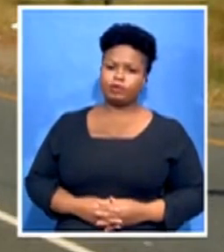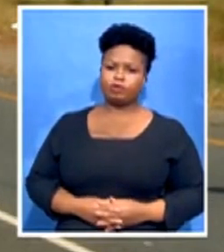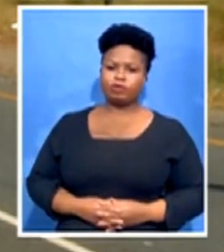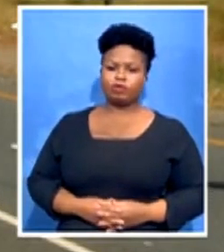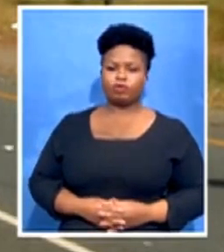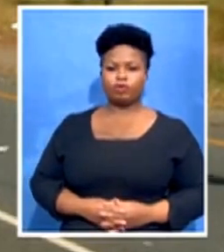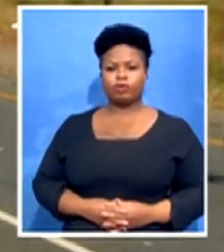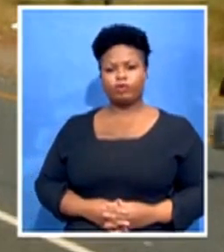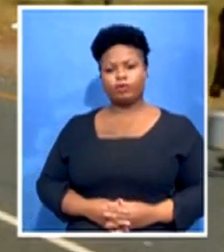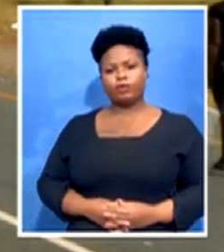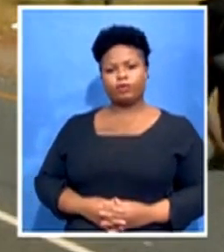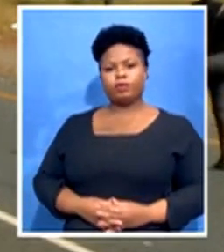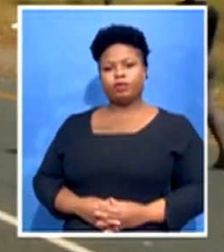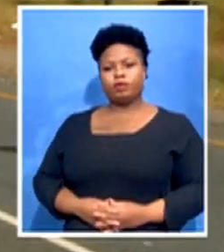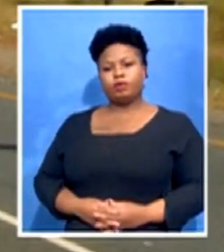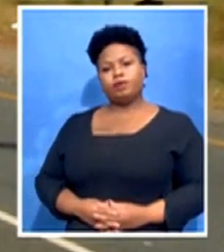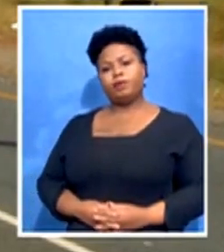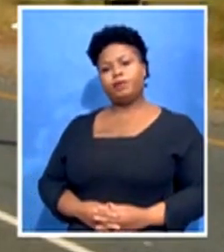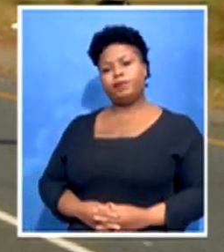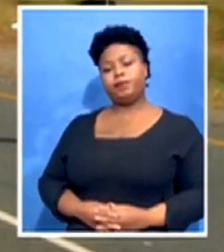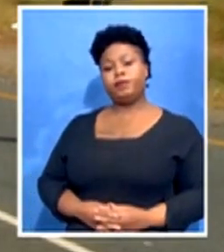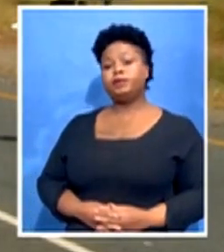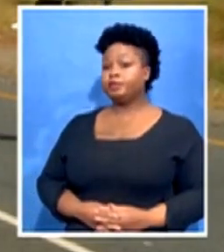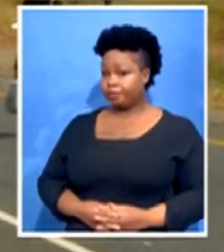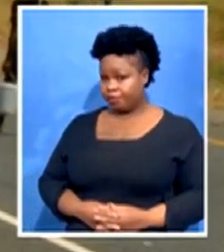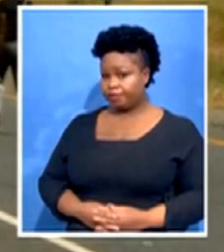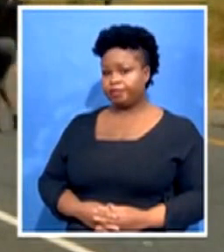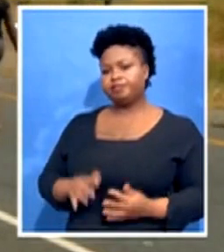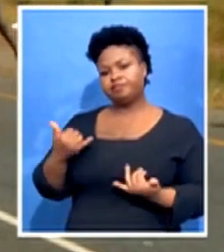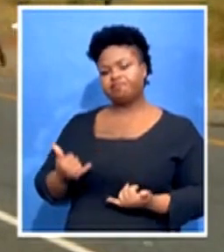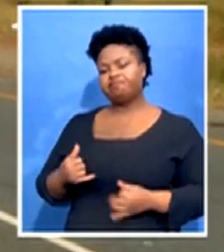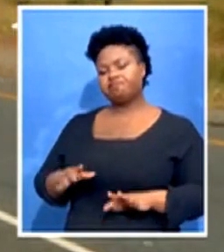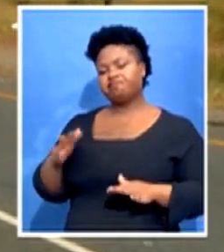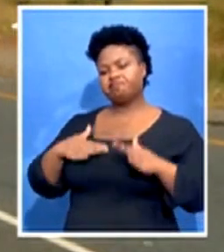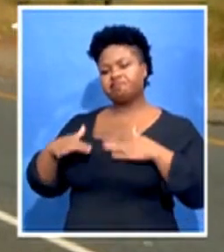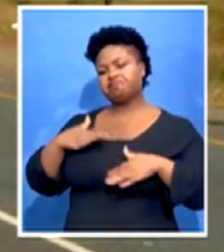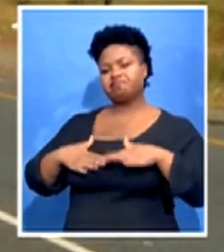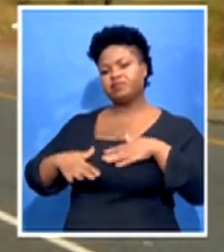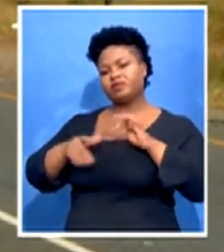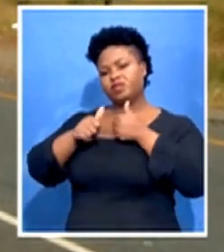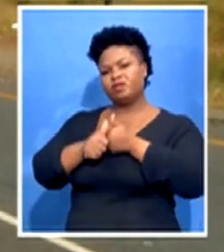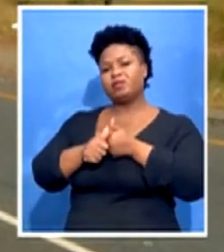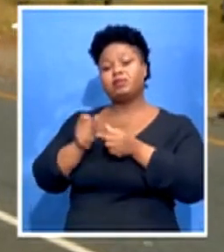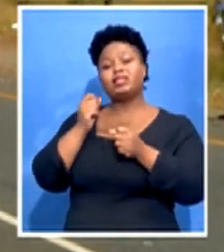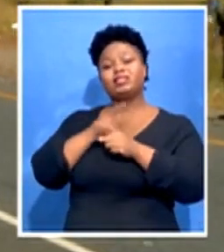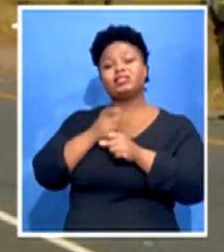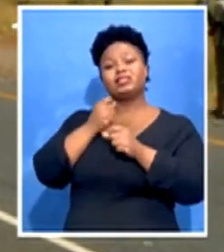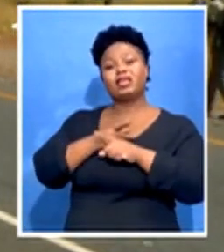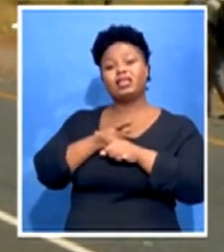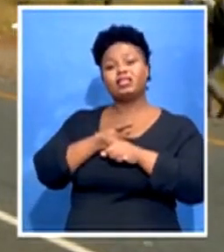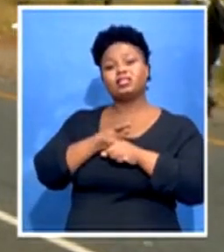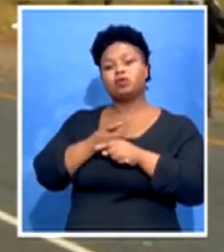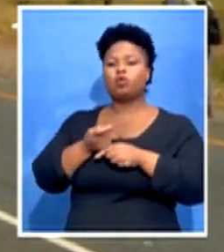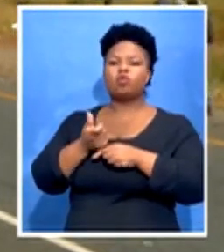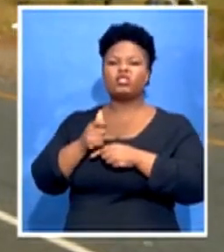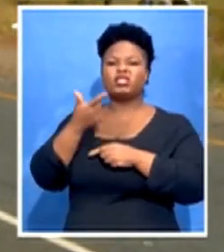Well, Blaine, the motorists have been complying with the roads and regulations. We've been seeing taxis only carrying about 70% of passengers, but also here